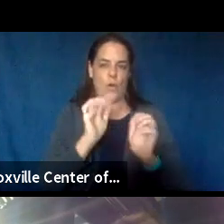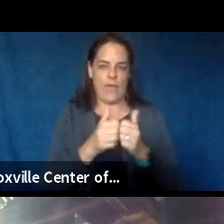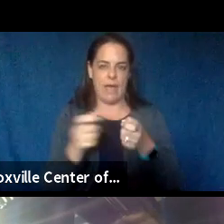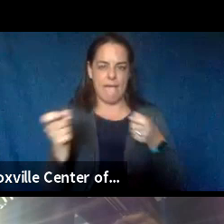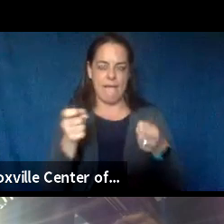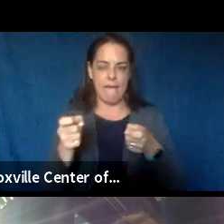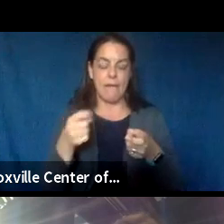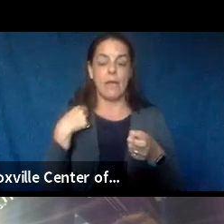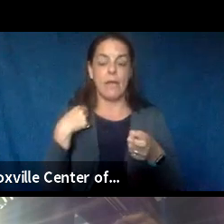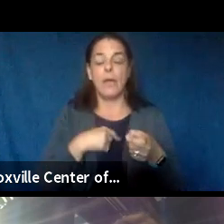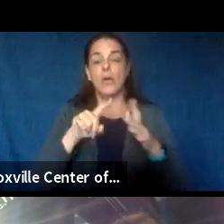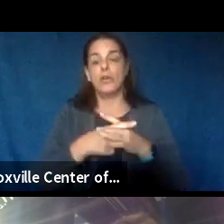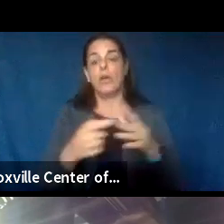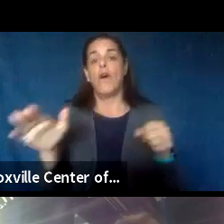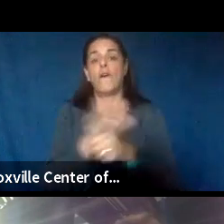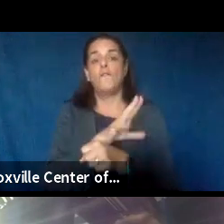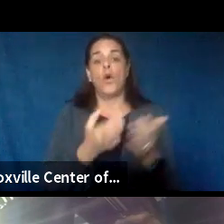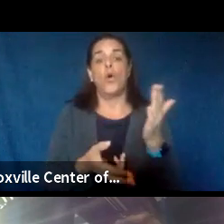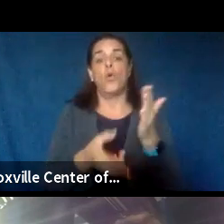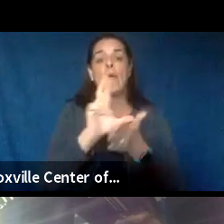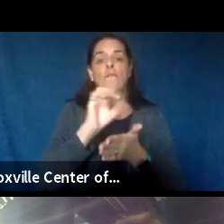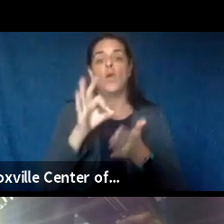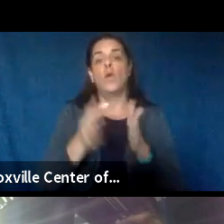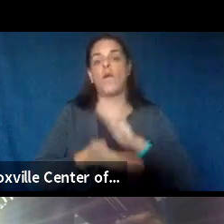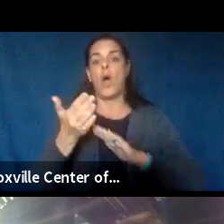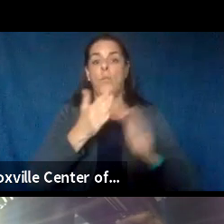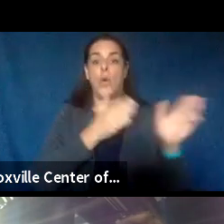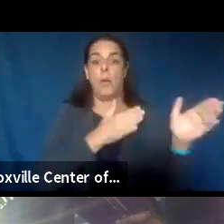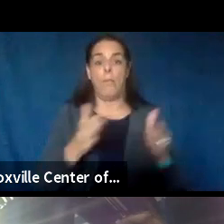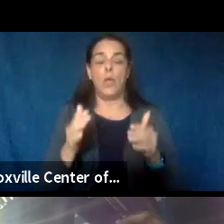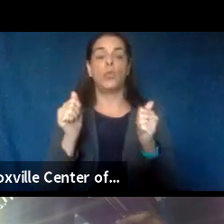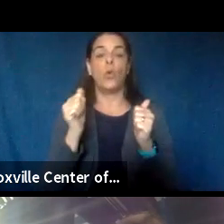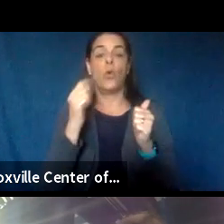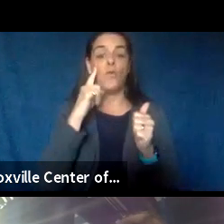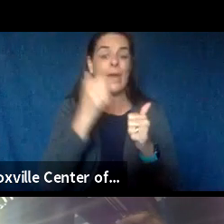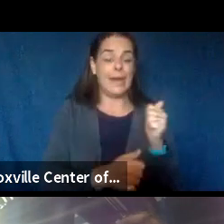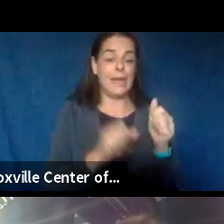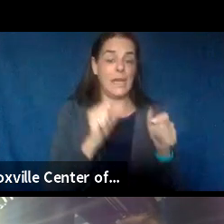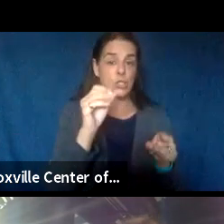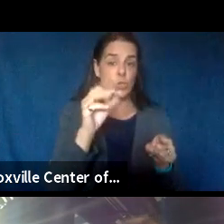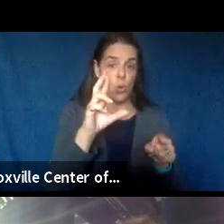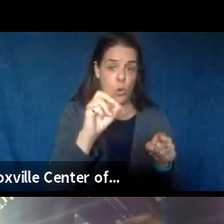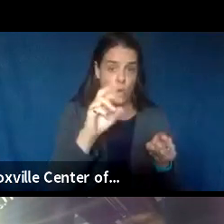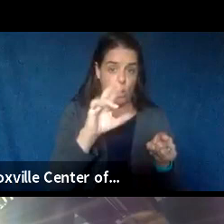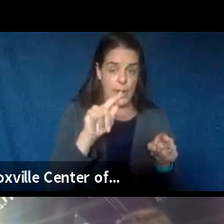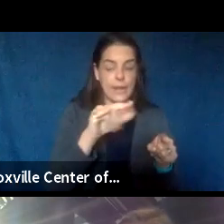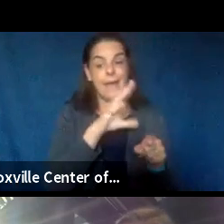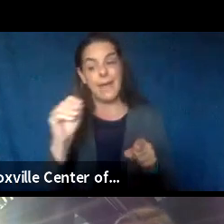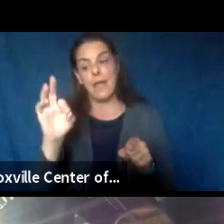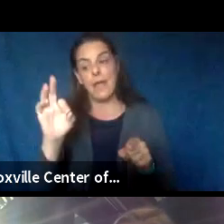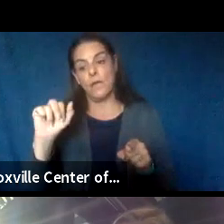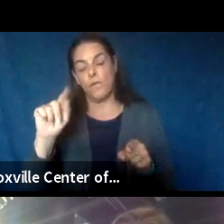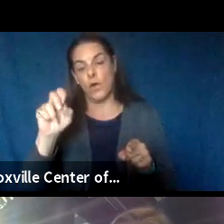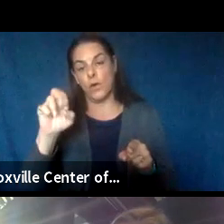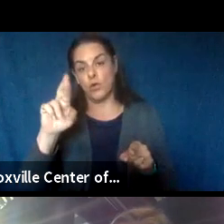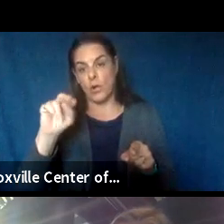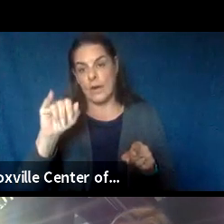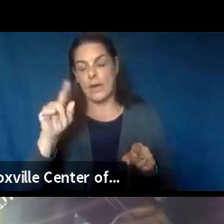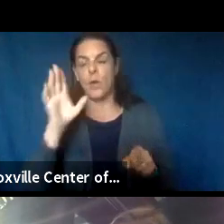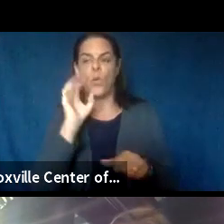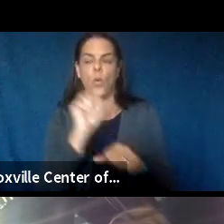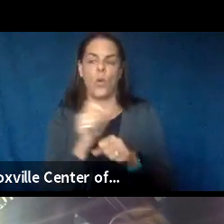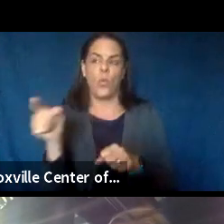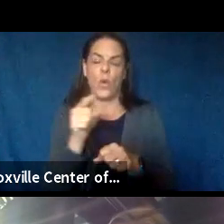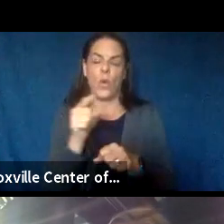and reassessment of the operational plans for each sorority and fraternity, and we're going to work with them in the coming days to make